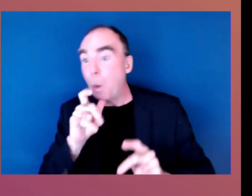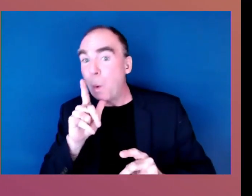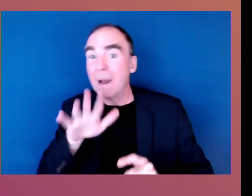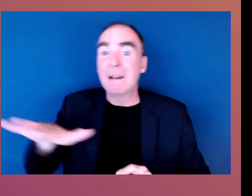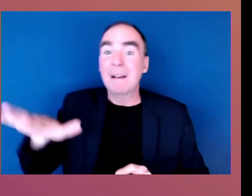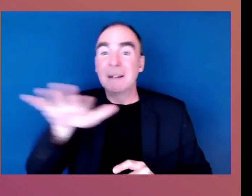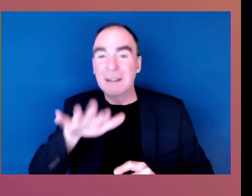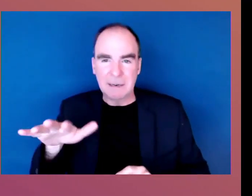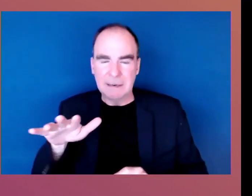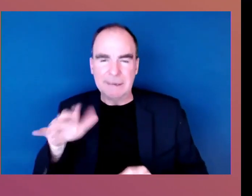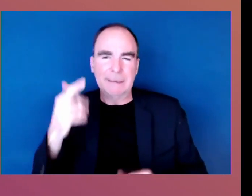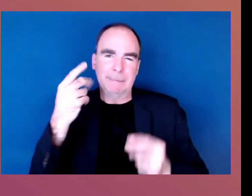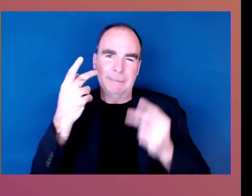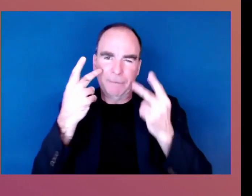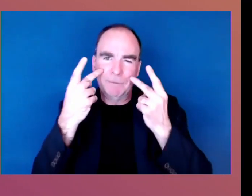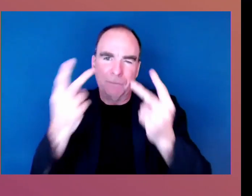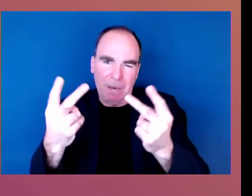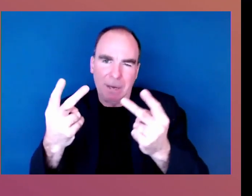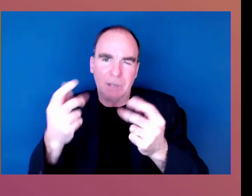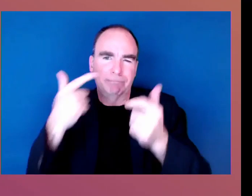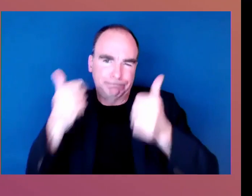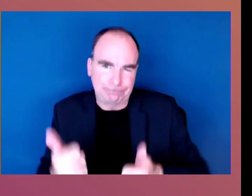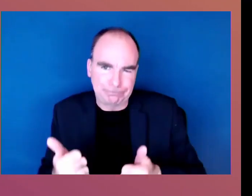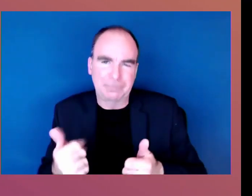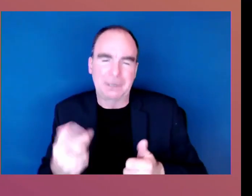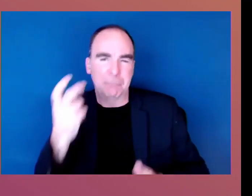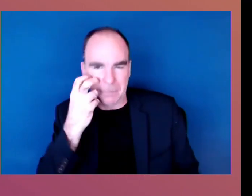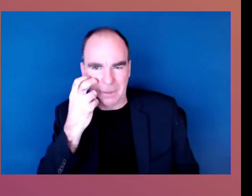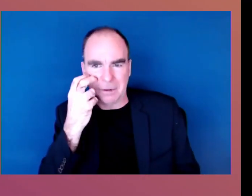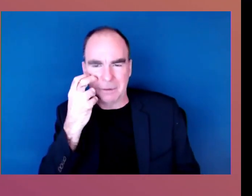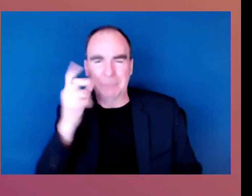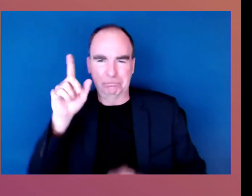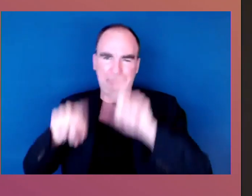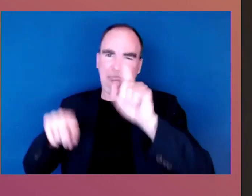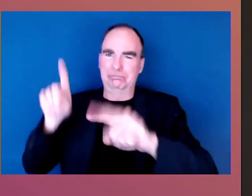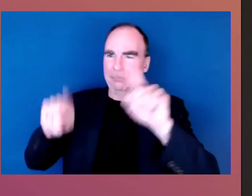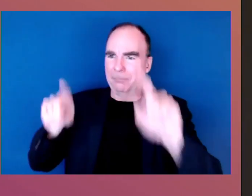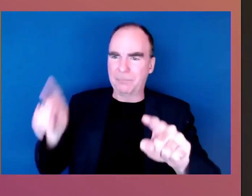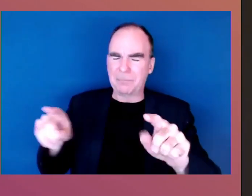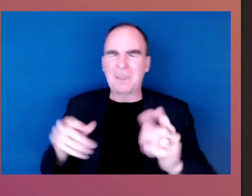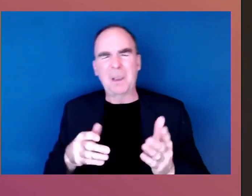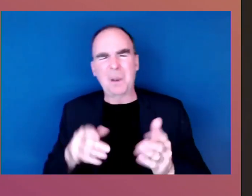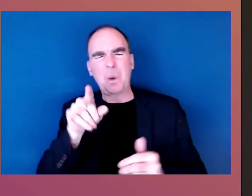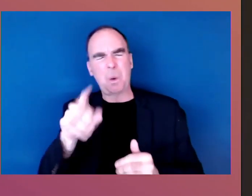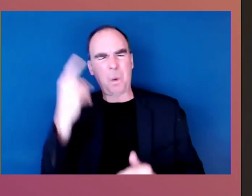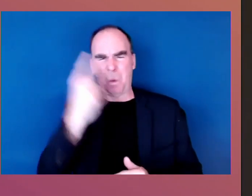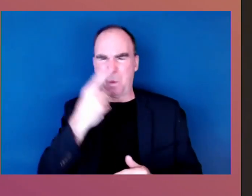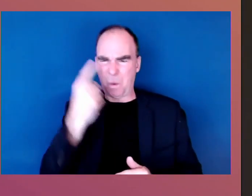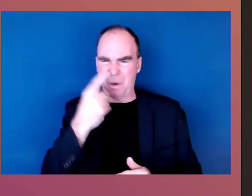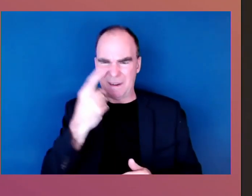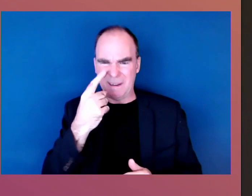Now you might understand how smartphone apps and new Wi-Fi enabled appliances like